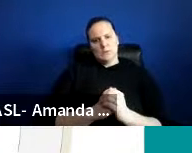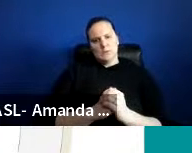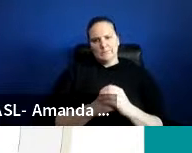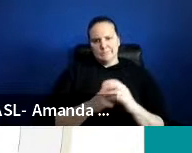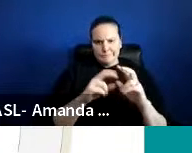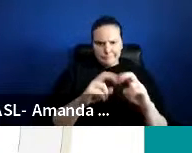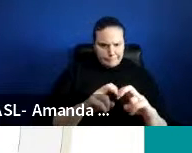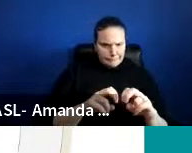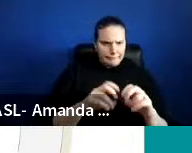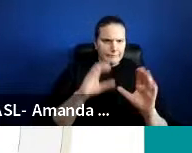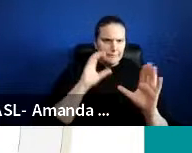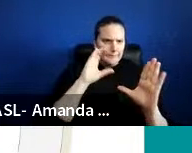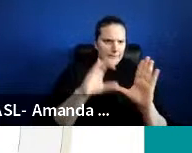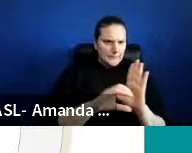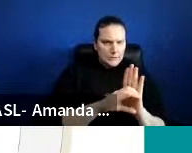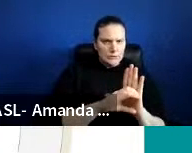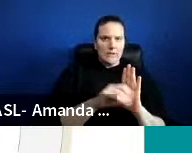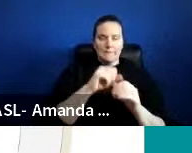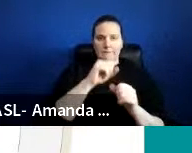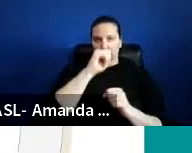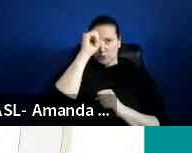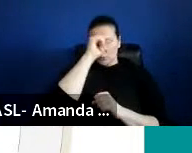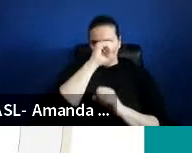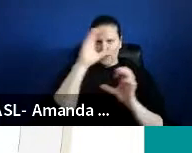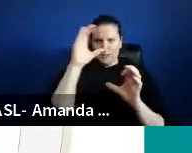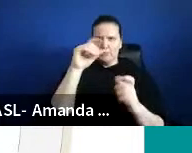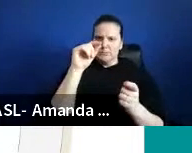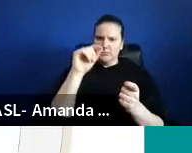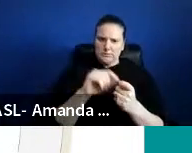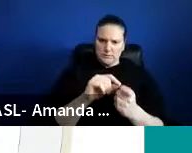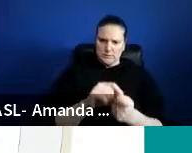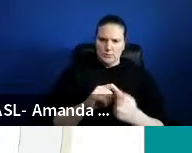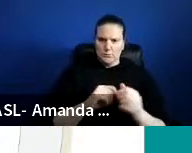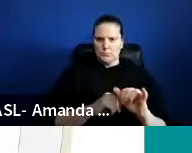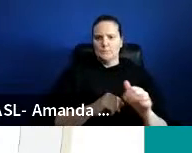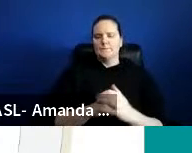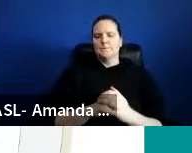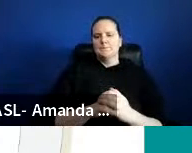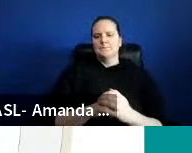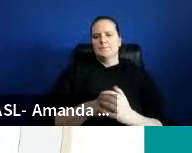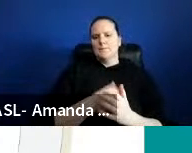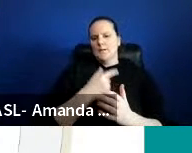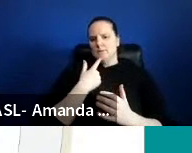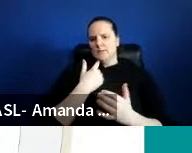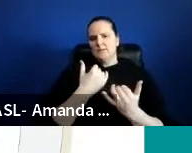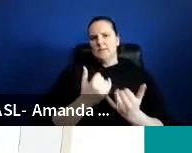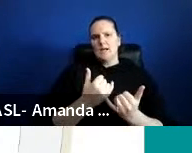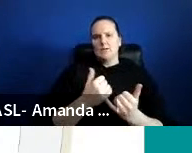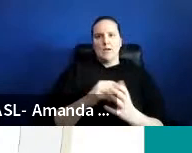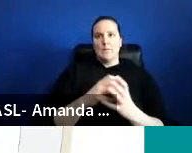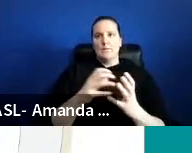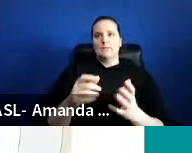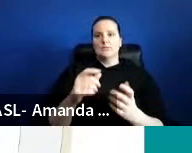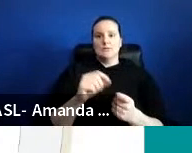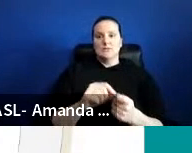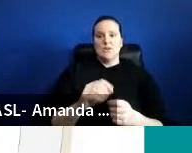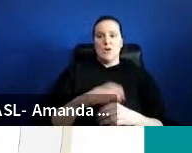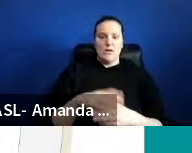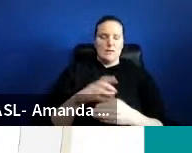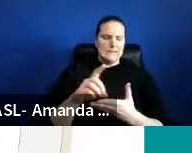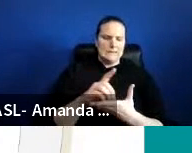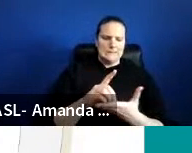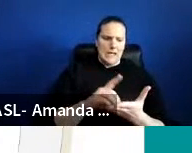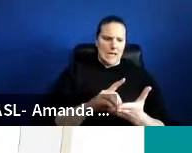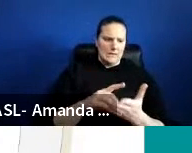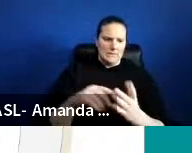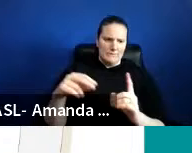the visualization that we saw before. There are a lot of details, and we saying right now that we don't have too much detail on the design standpoint,